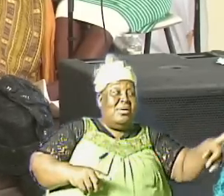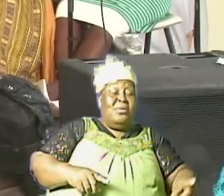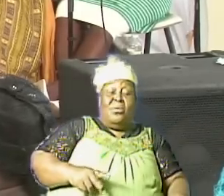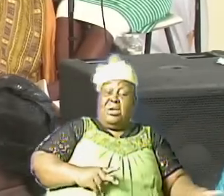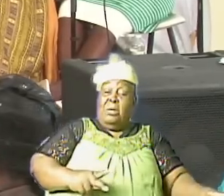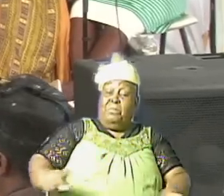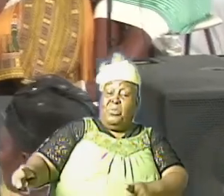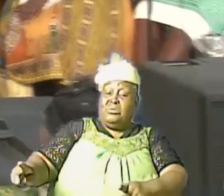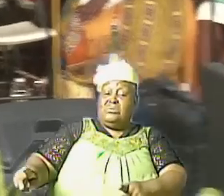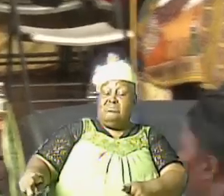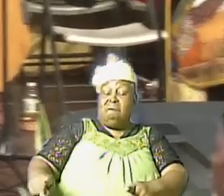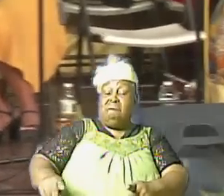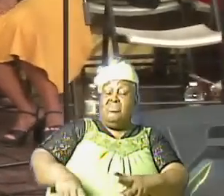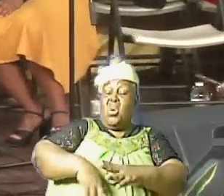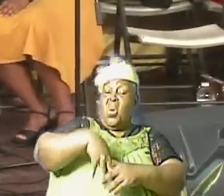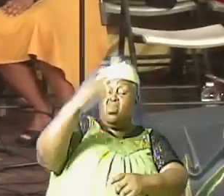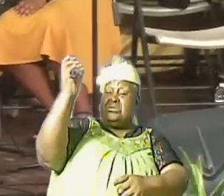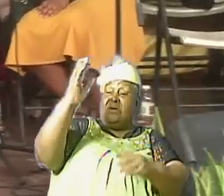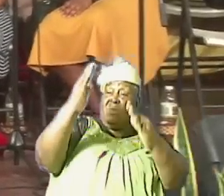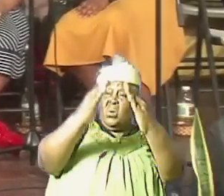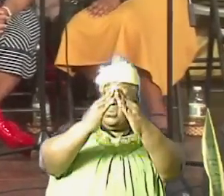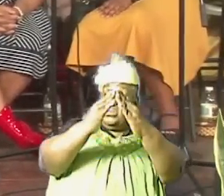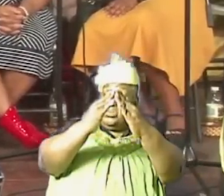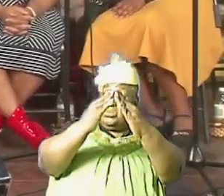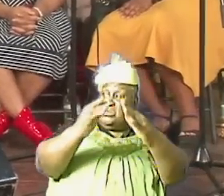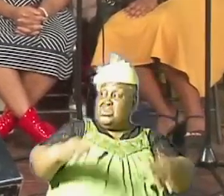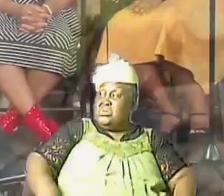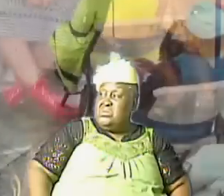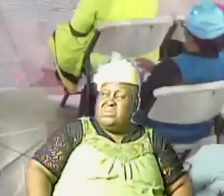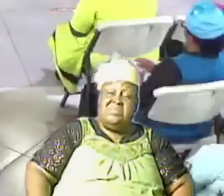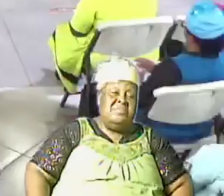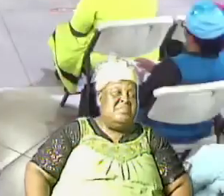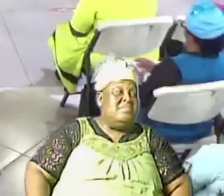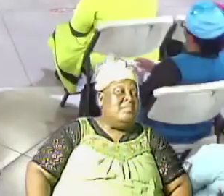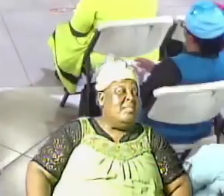us out. Oh, Lord Jesus.